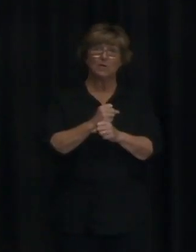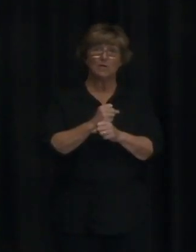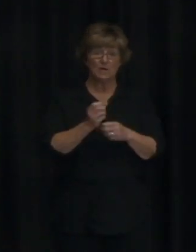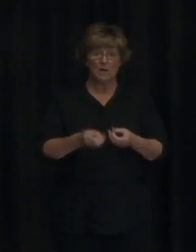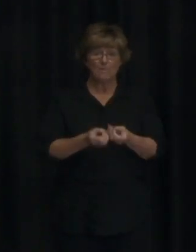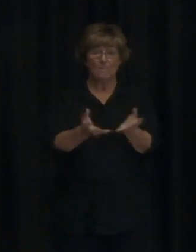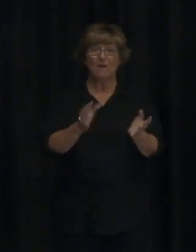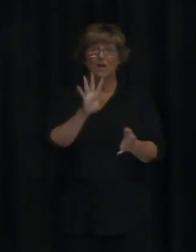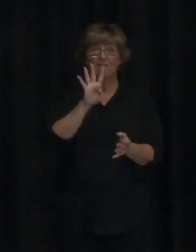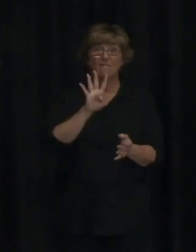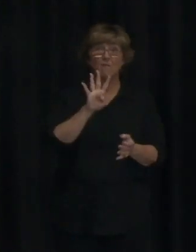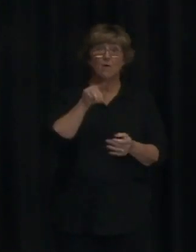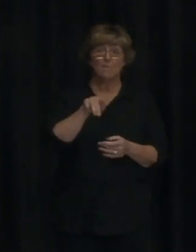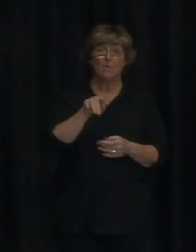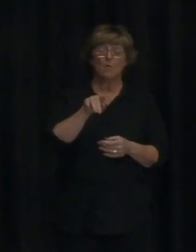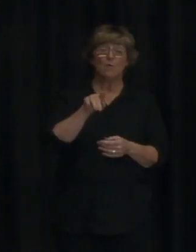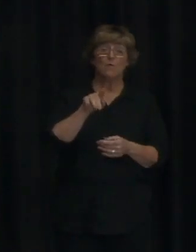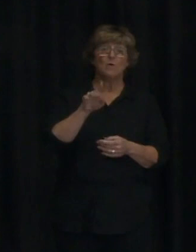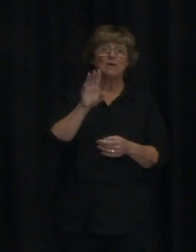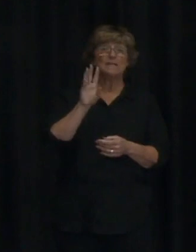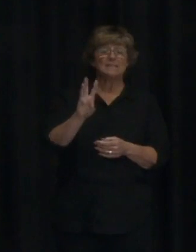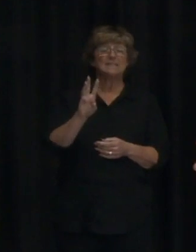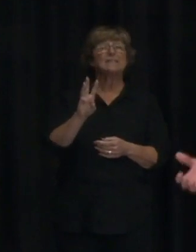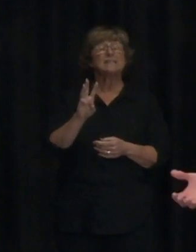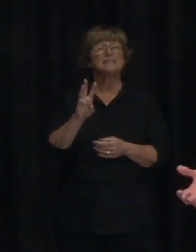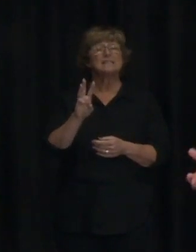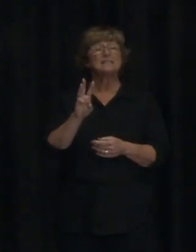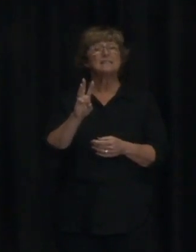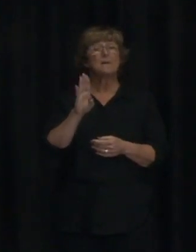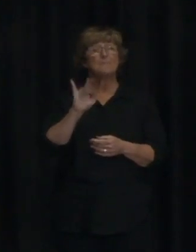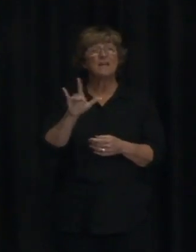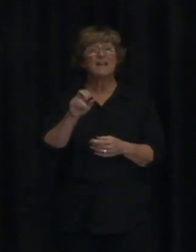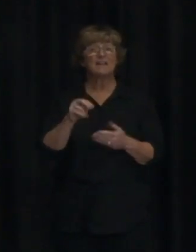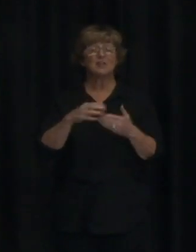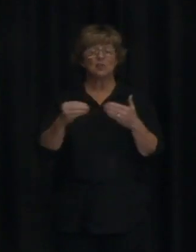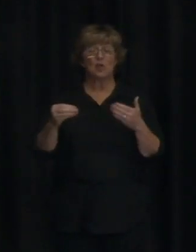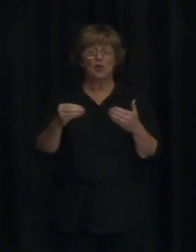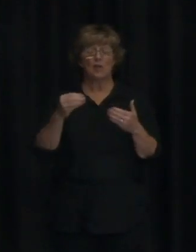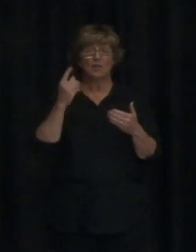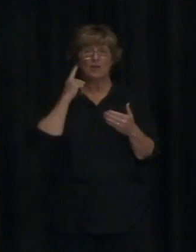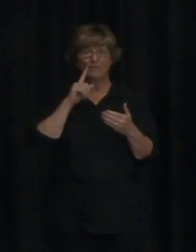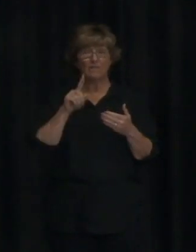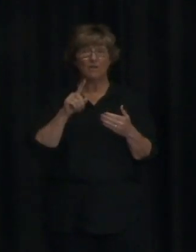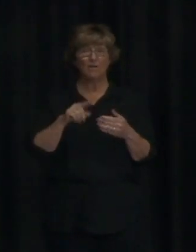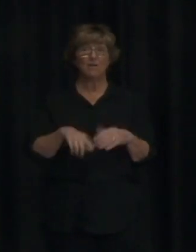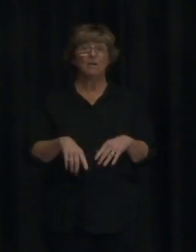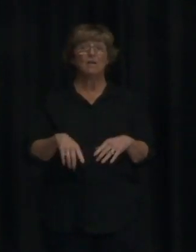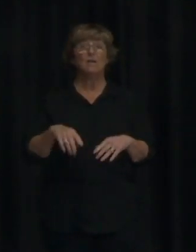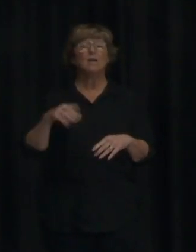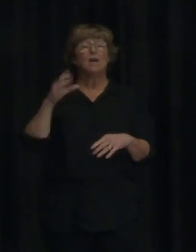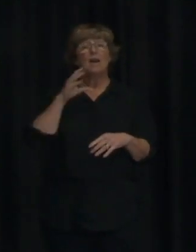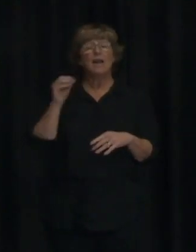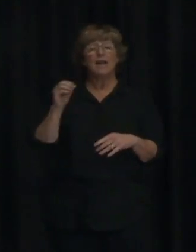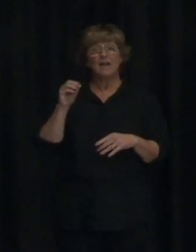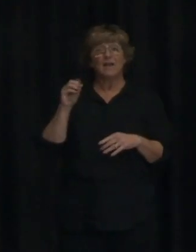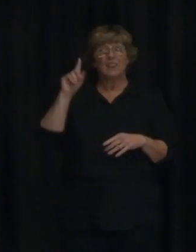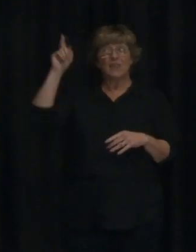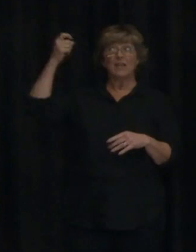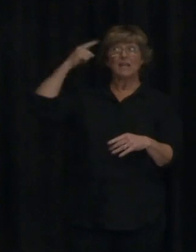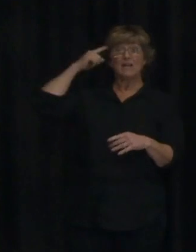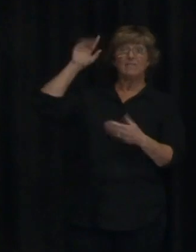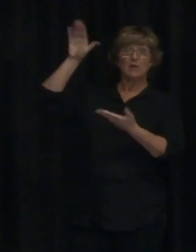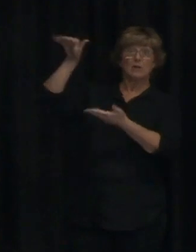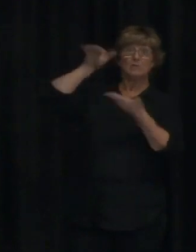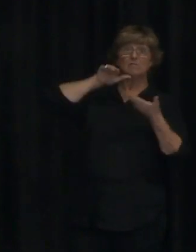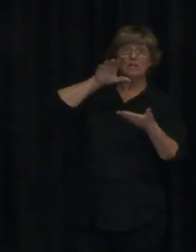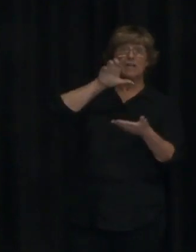that $4.6 billion in learning loss, but as you know, the federal government has provided us $8.5 billion in CARES Act